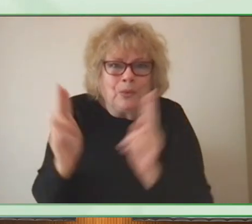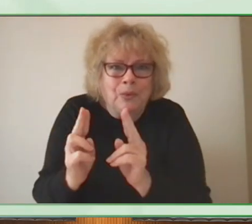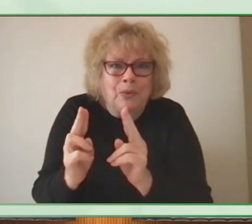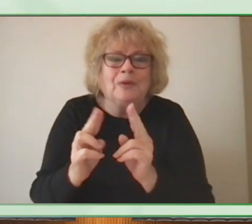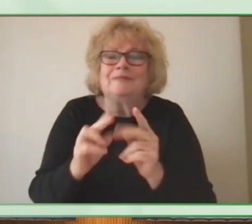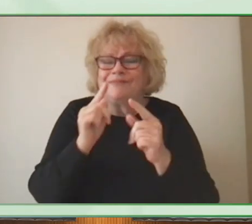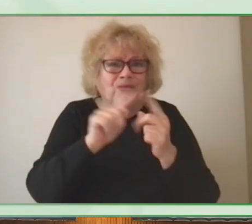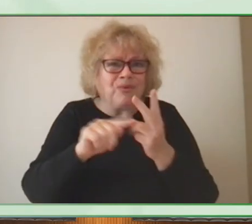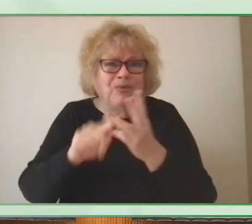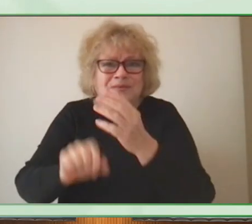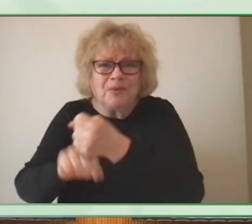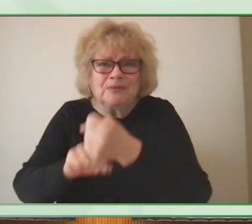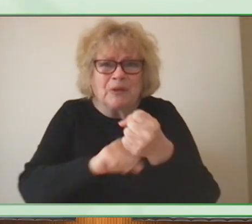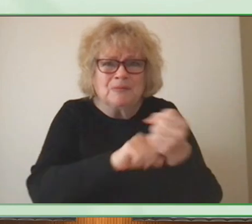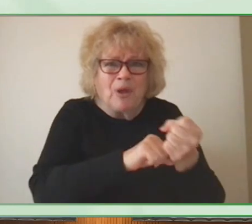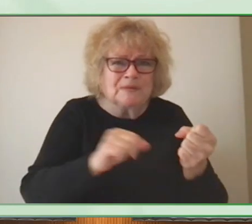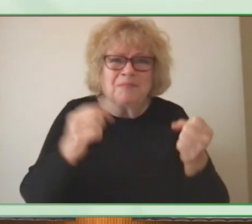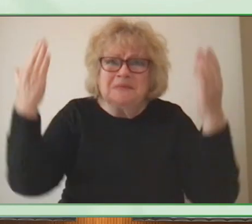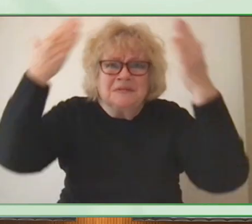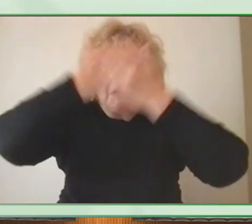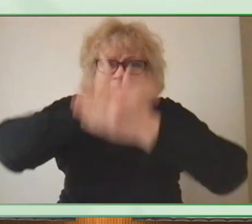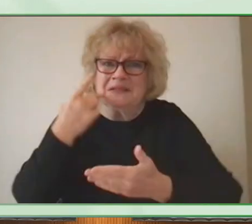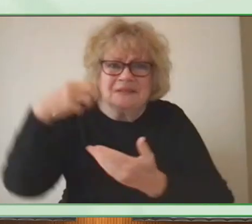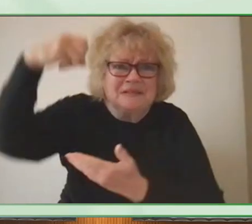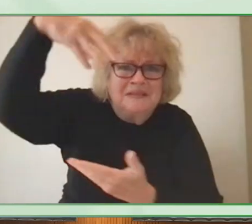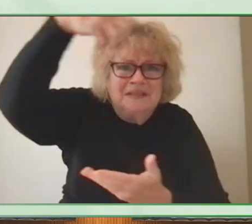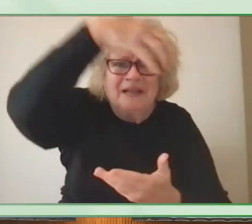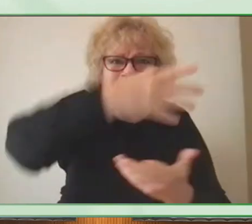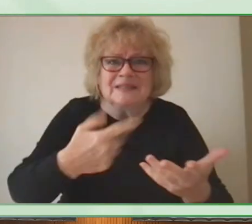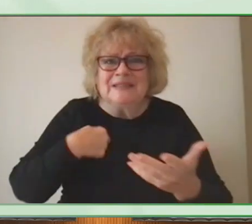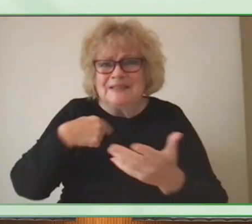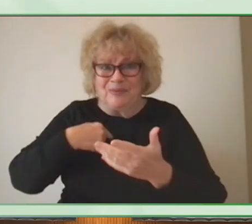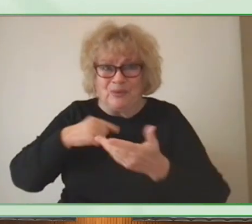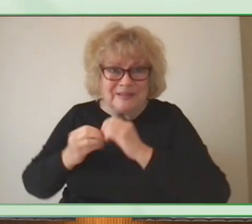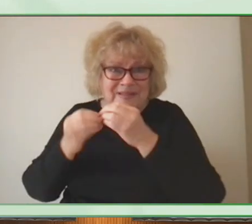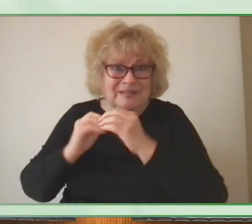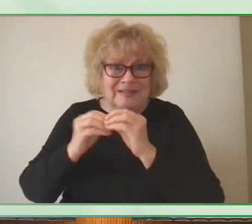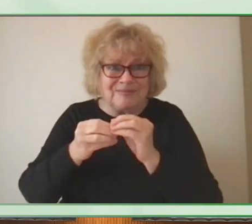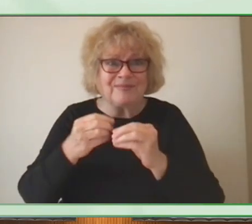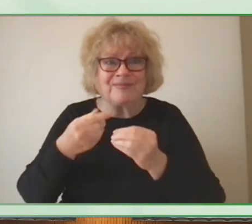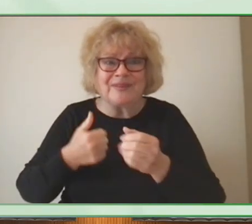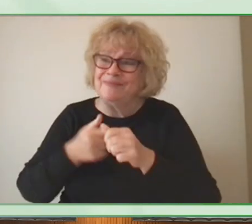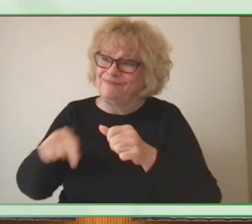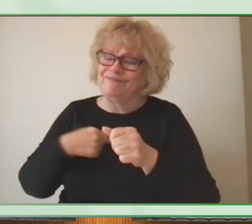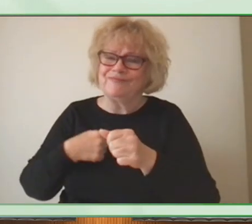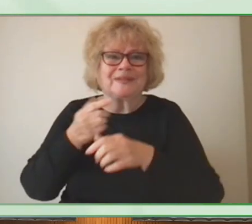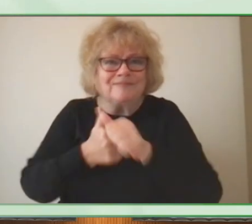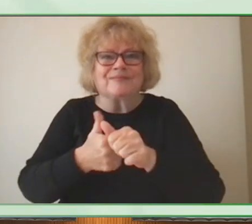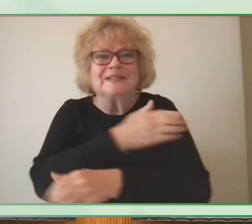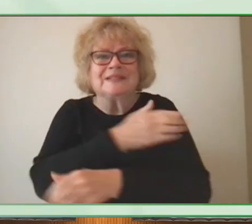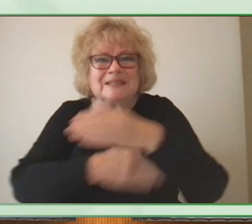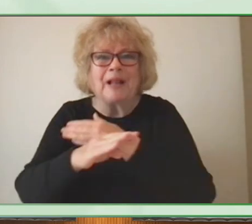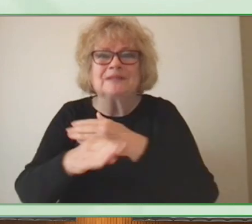in providing humanitarian support. And again, as I said before, most of our team members are people